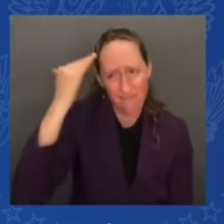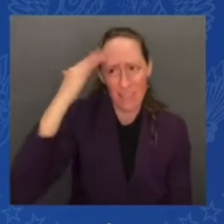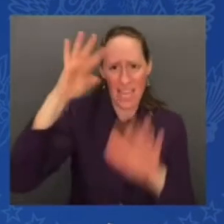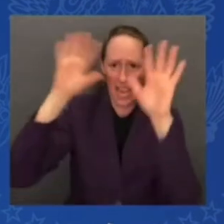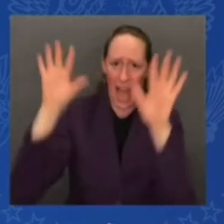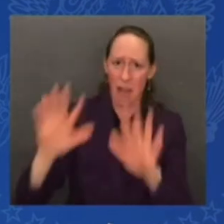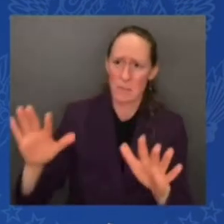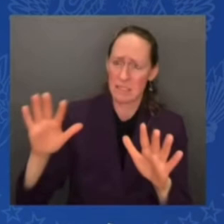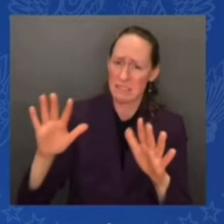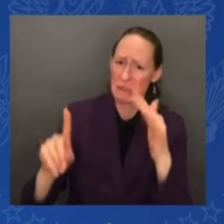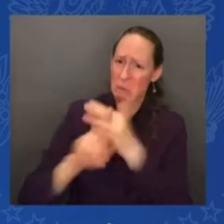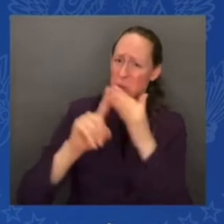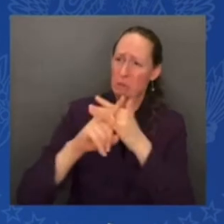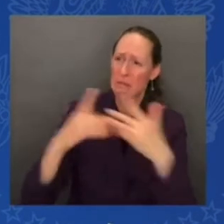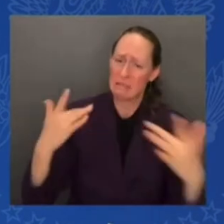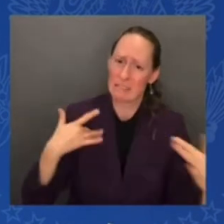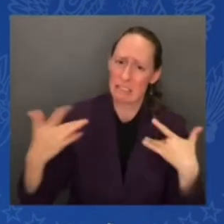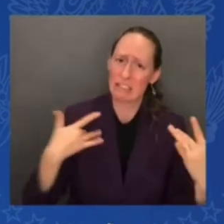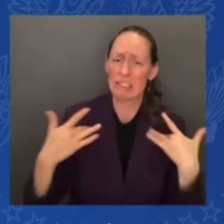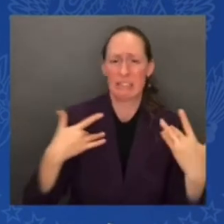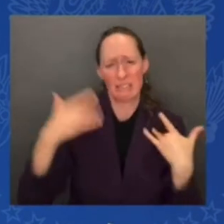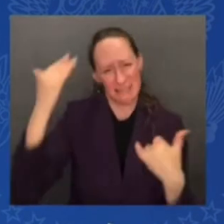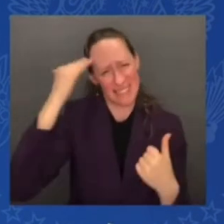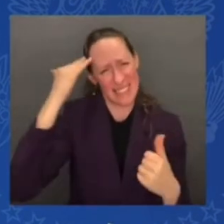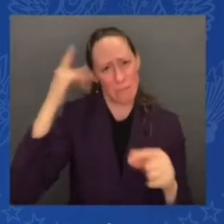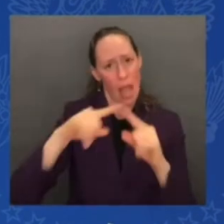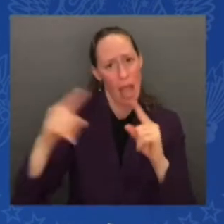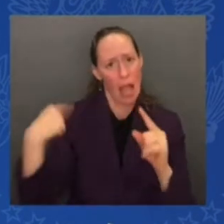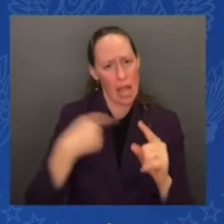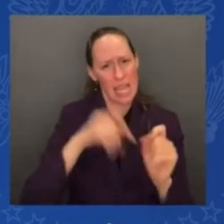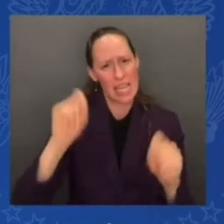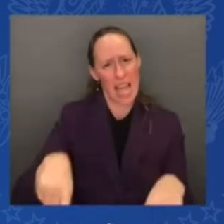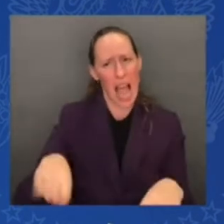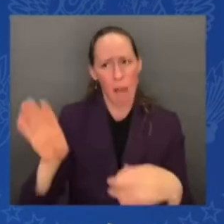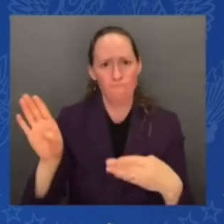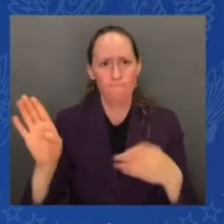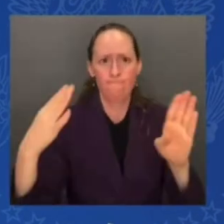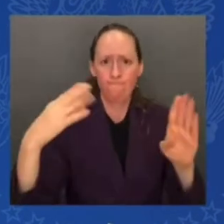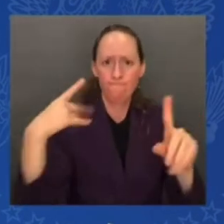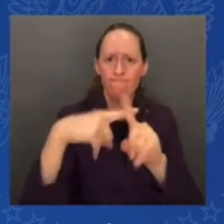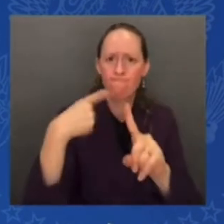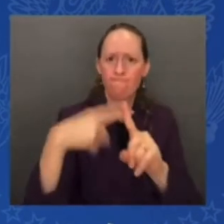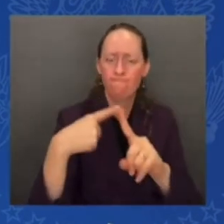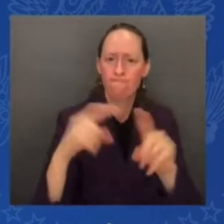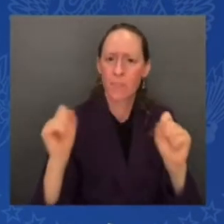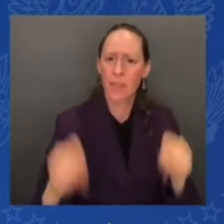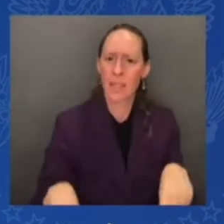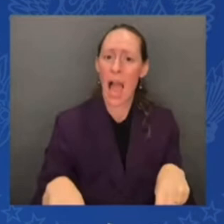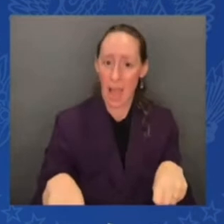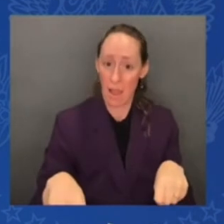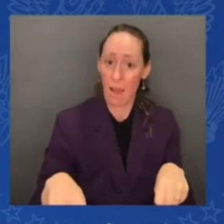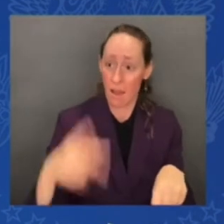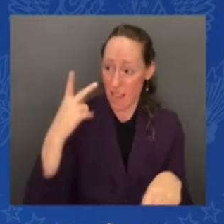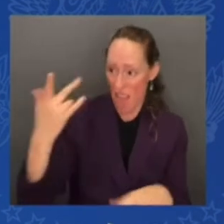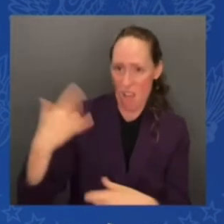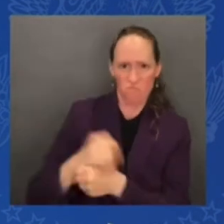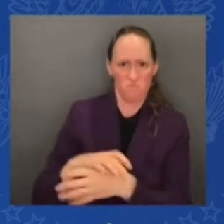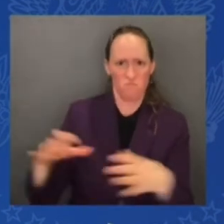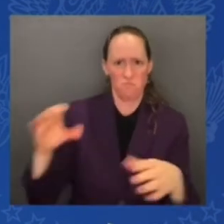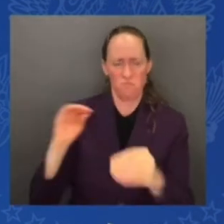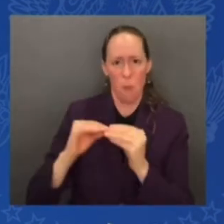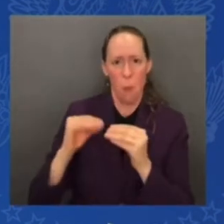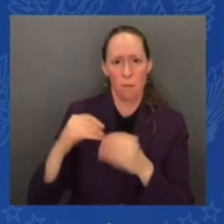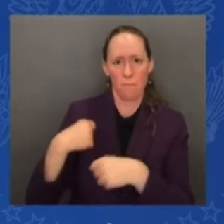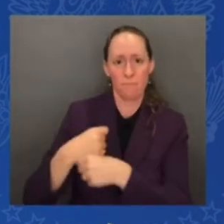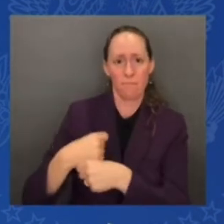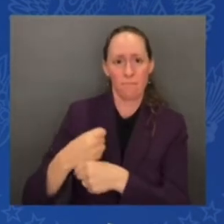energy manufacturing. It's going to happen in big cities and rural communities as well. Like in Colorado, where CS Wind broke ground